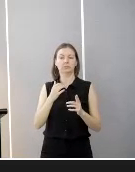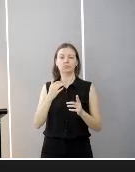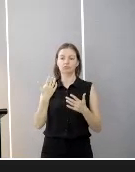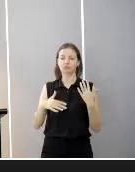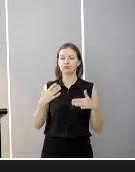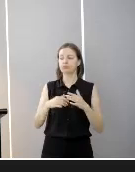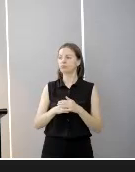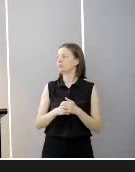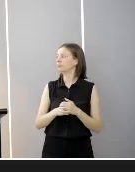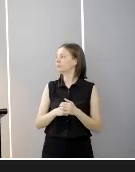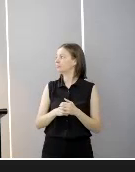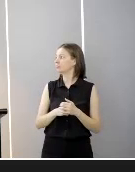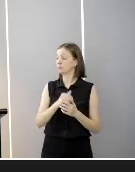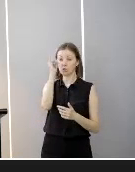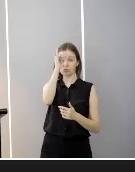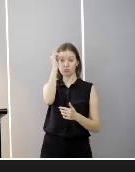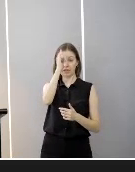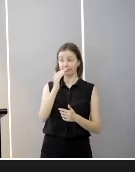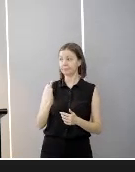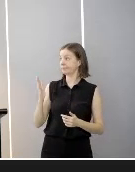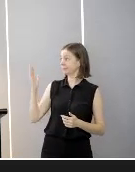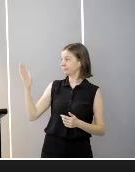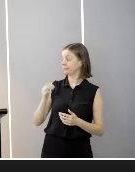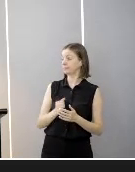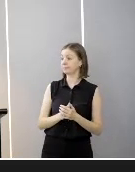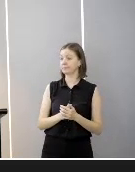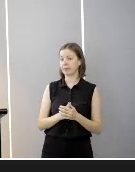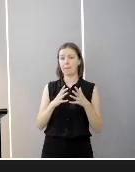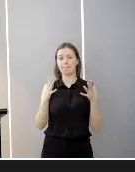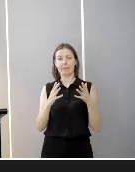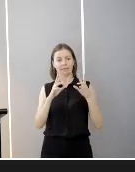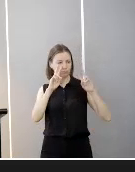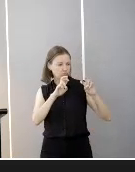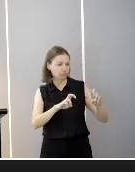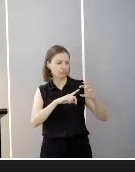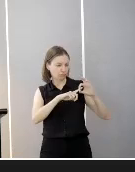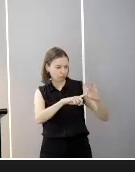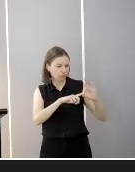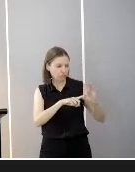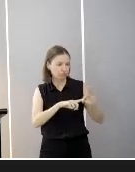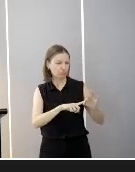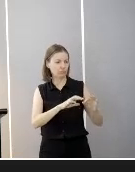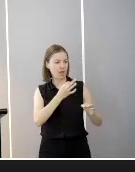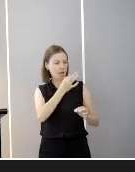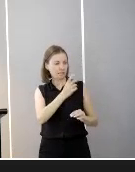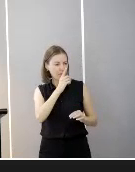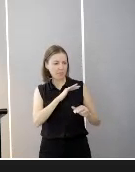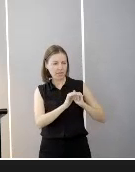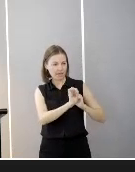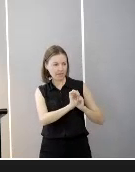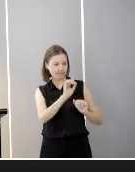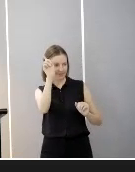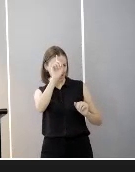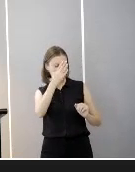in green, we have these studies that are large epidemiological studies that ask people about their current mental health and ask